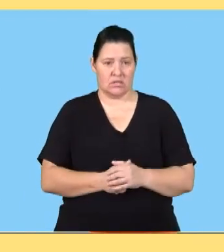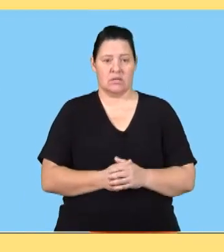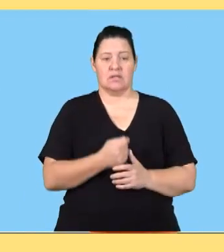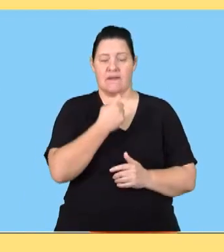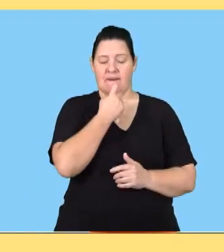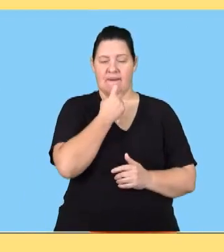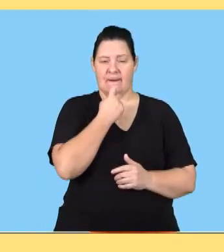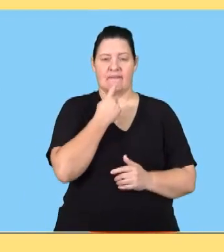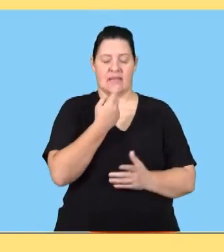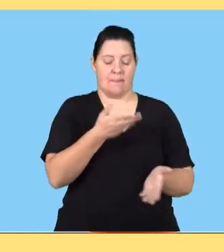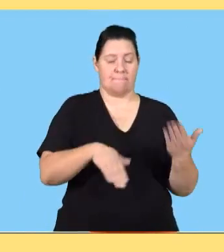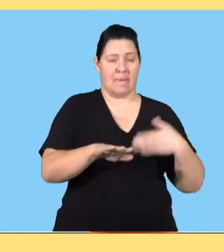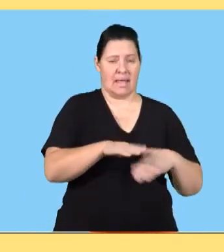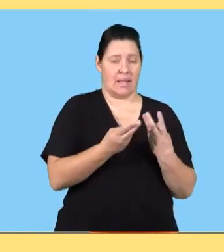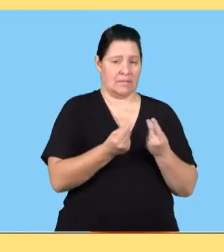say